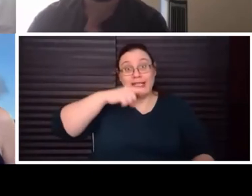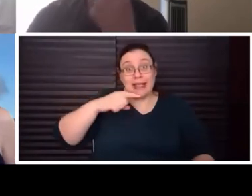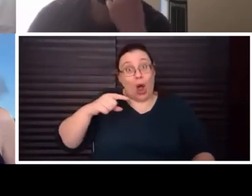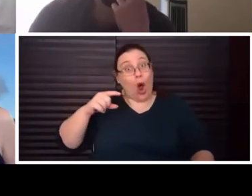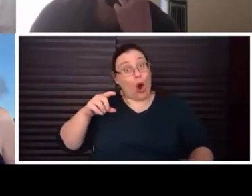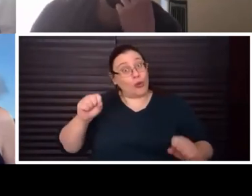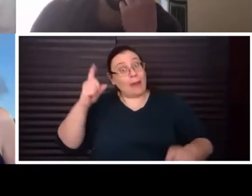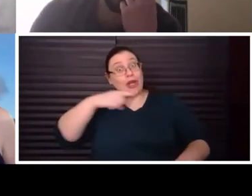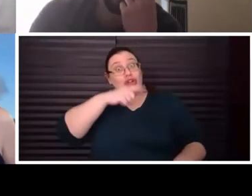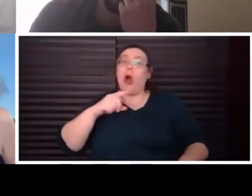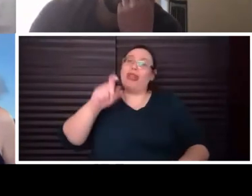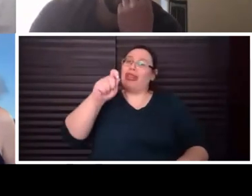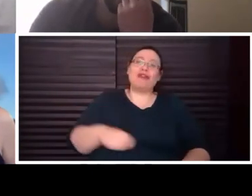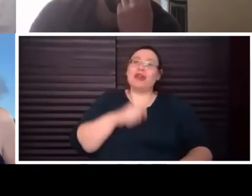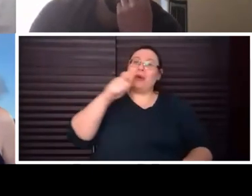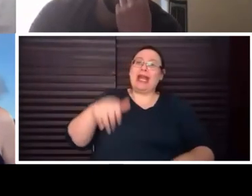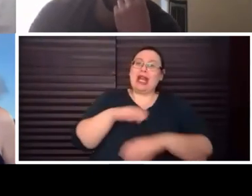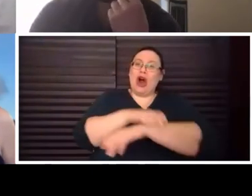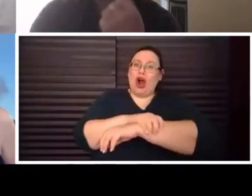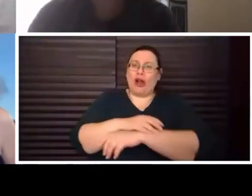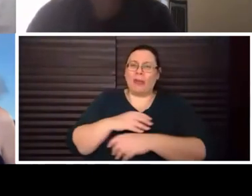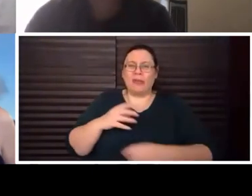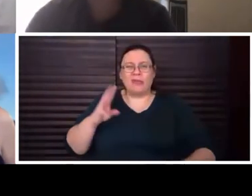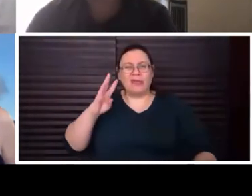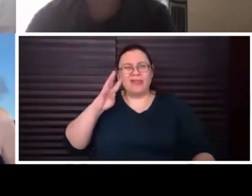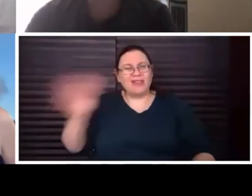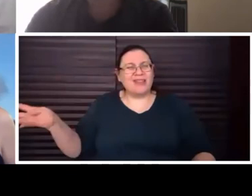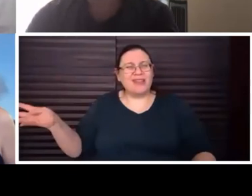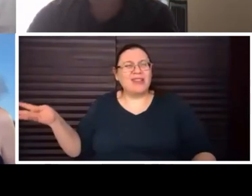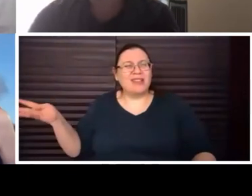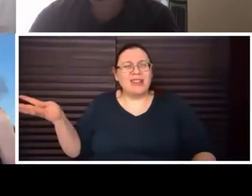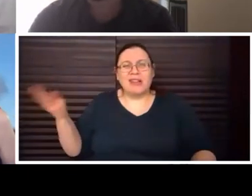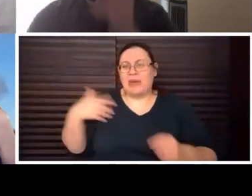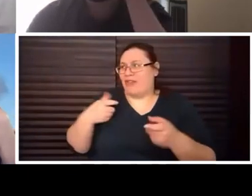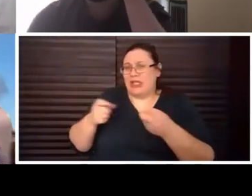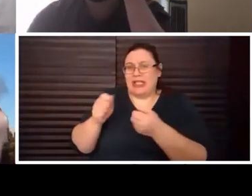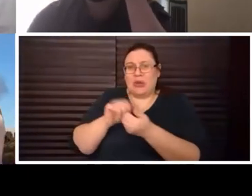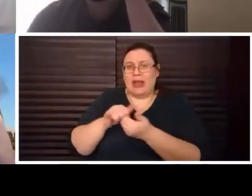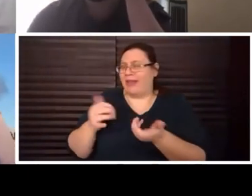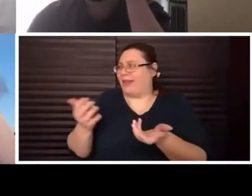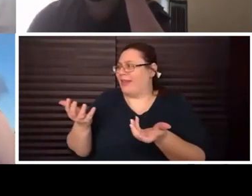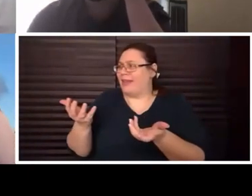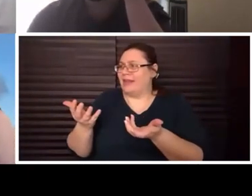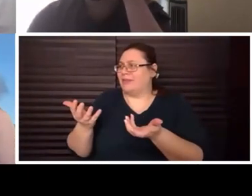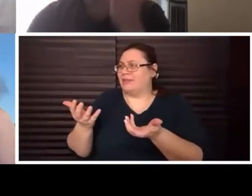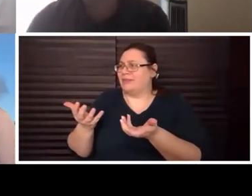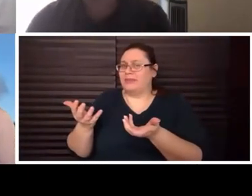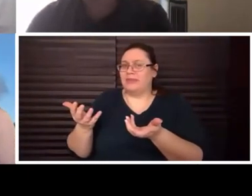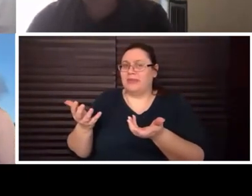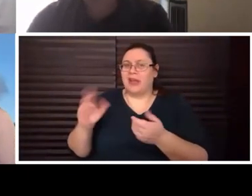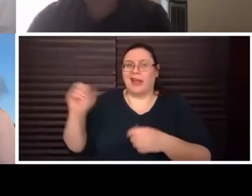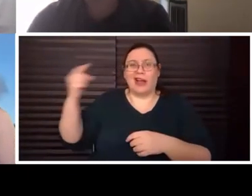well, then you don't need an arm. And it's just ridiculous things like that we have to deal with that are like the government